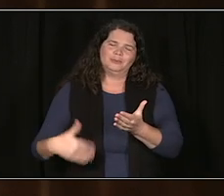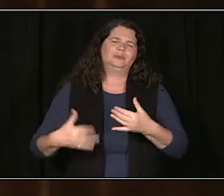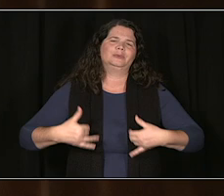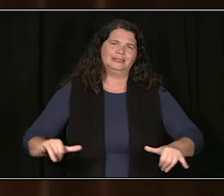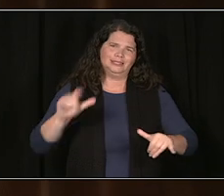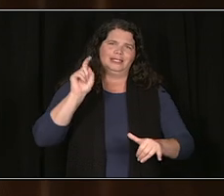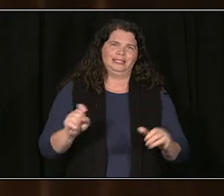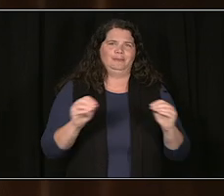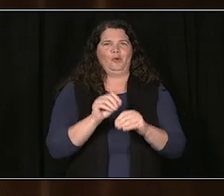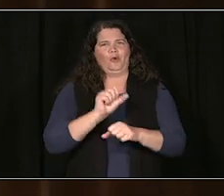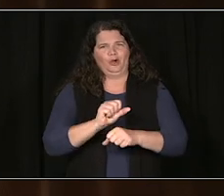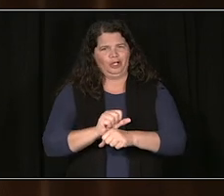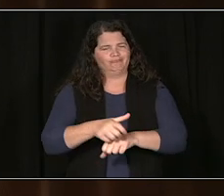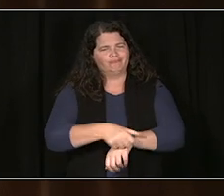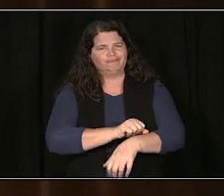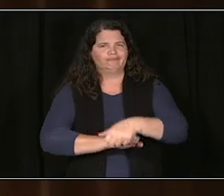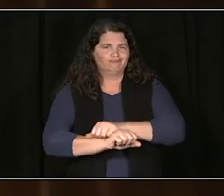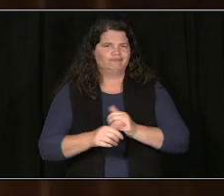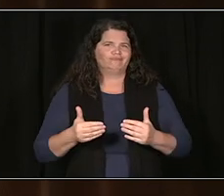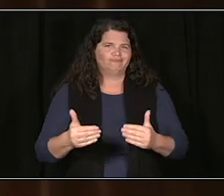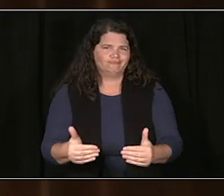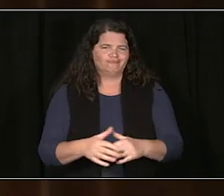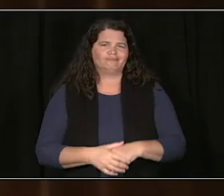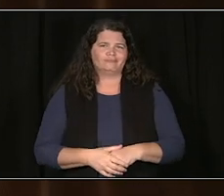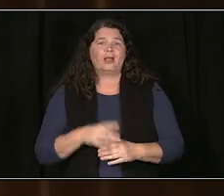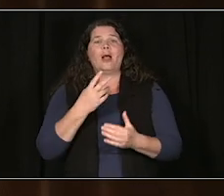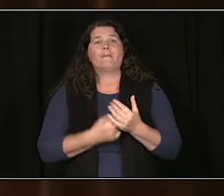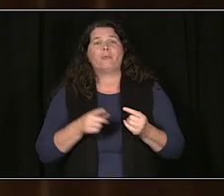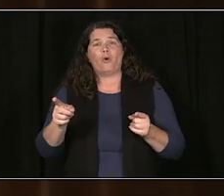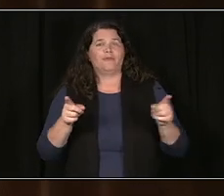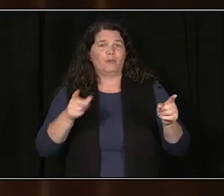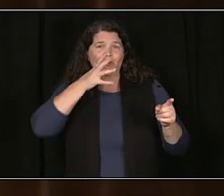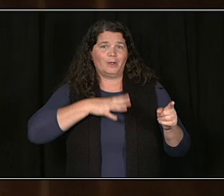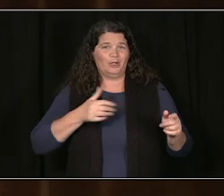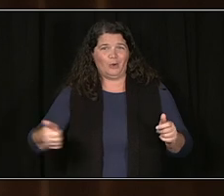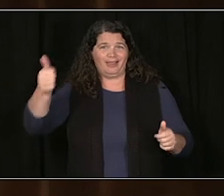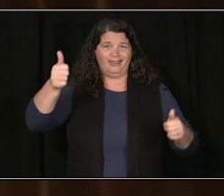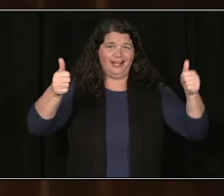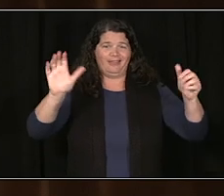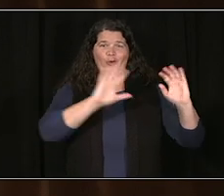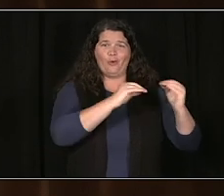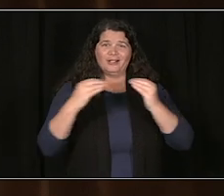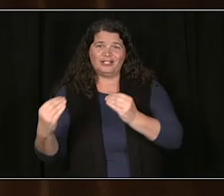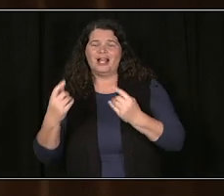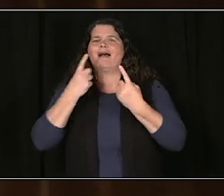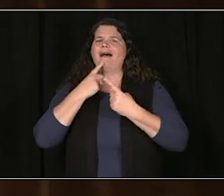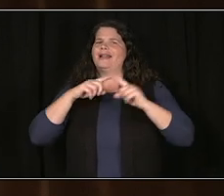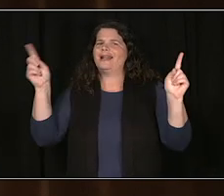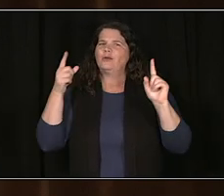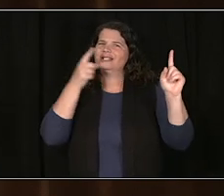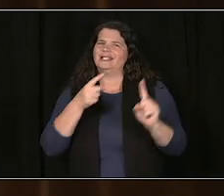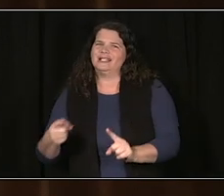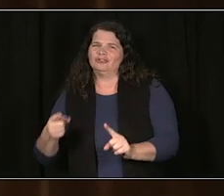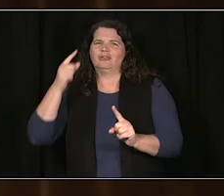remains to be done. I know that both Register Perlmutter and Director Vidal have announced initiatives to explore ways to support inclusivity